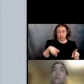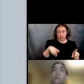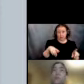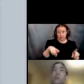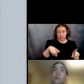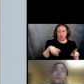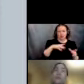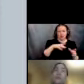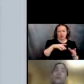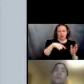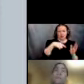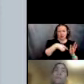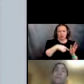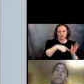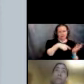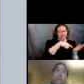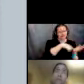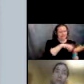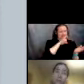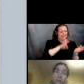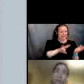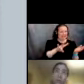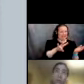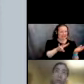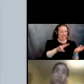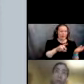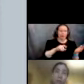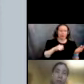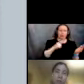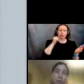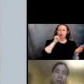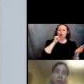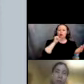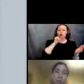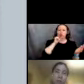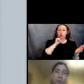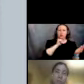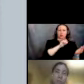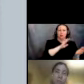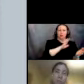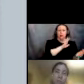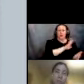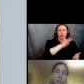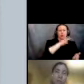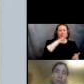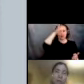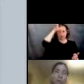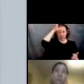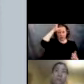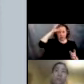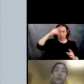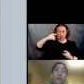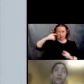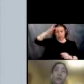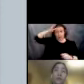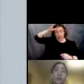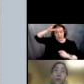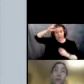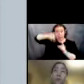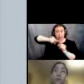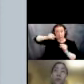girl whose parents were a Japanese man and a woman she